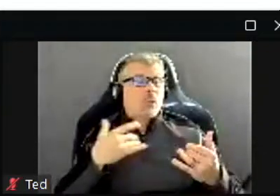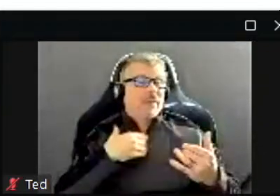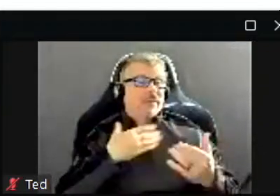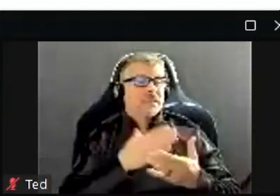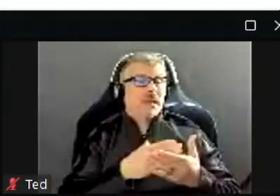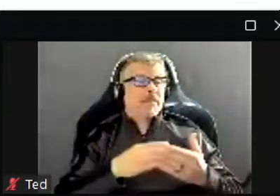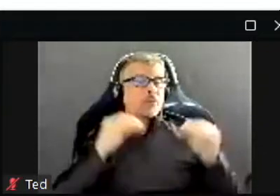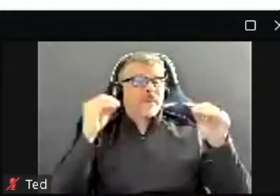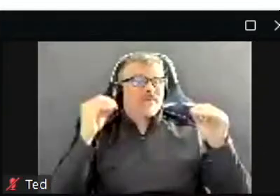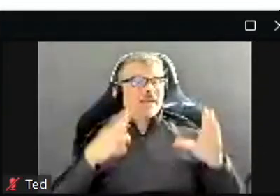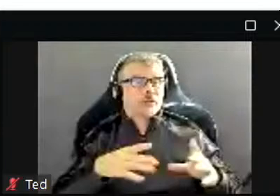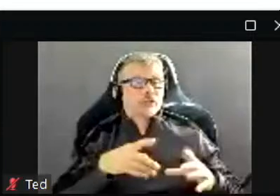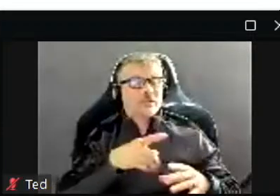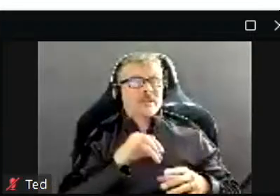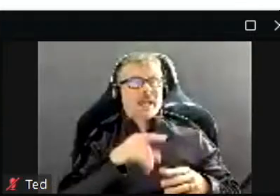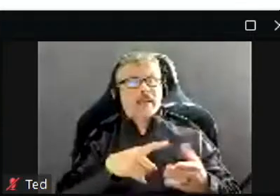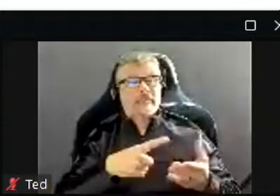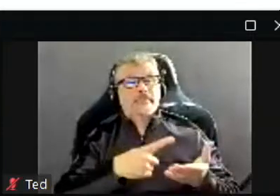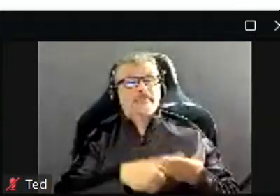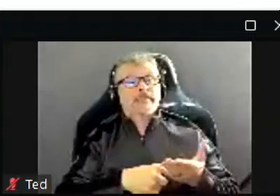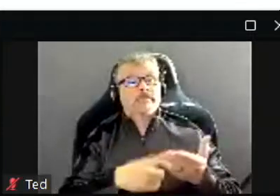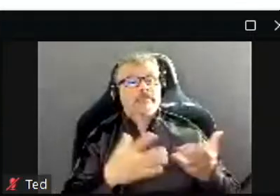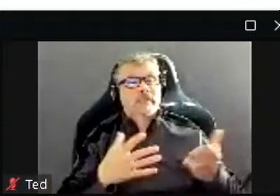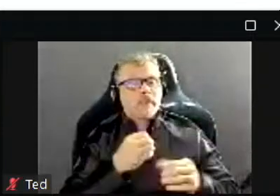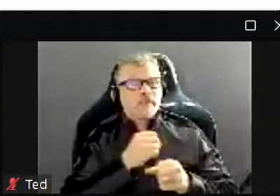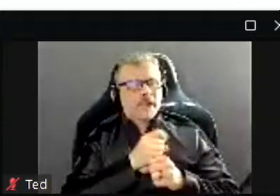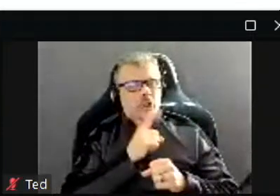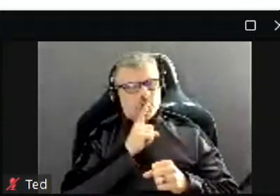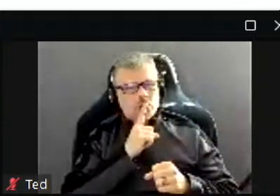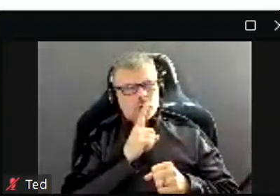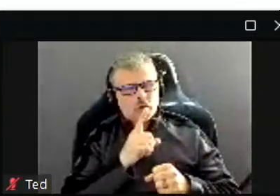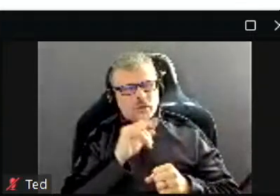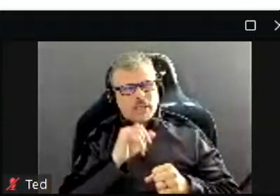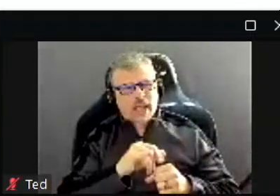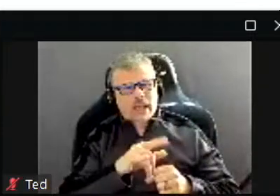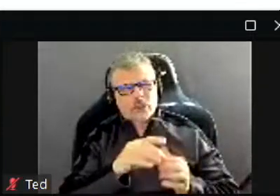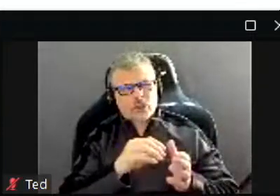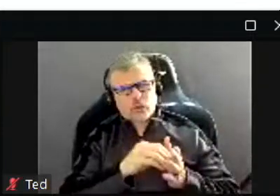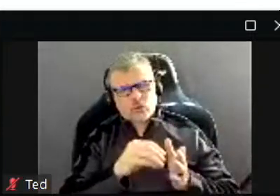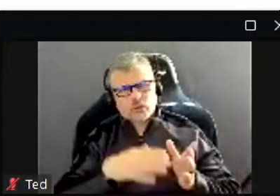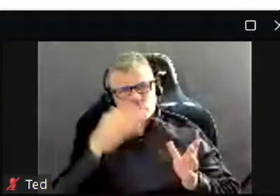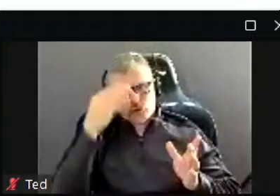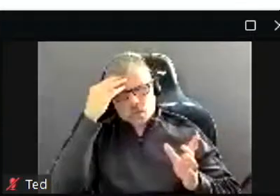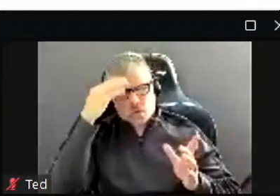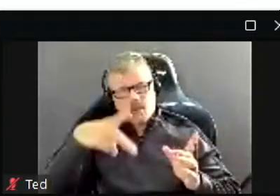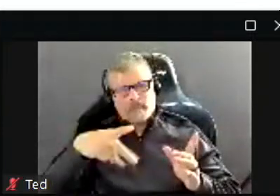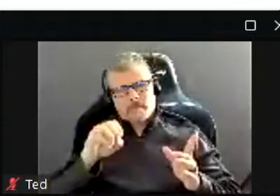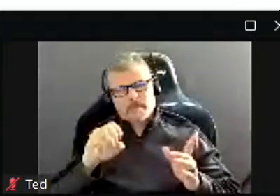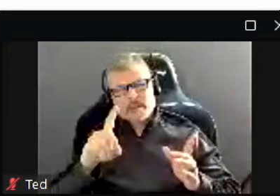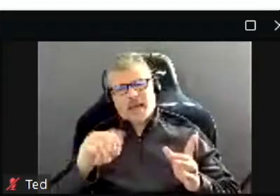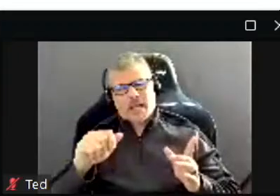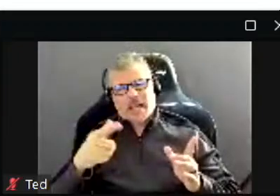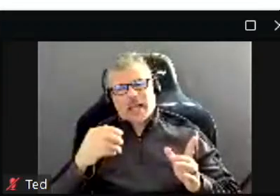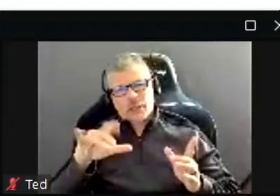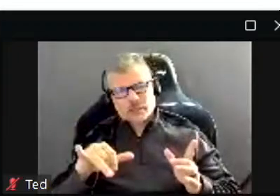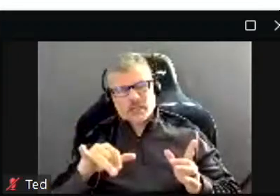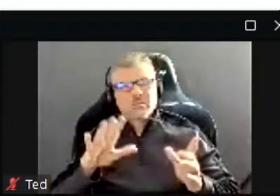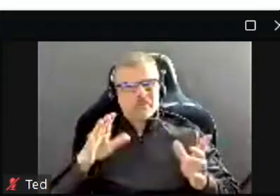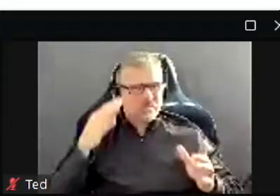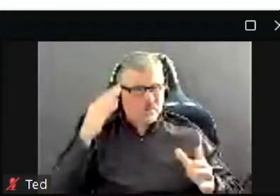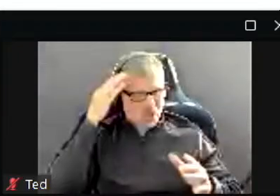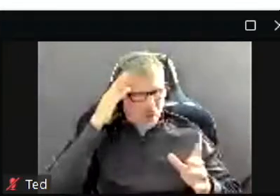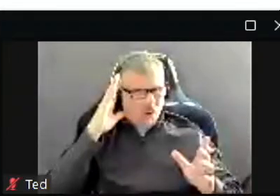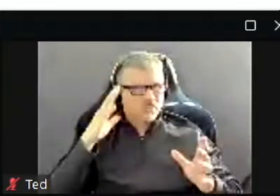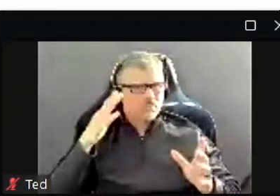that discussed making sure that the students know pedagogy and are up to date on current